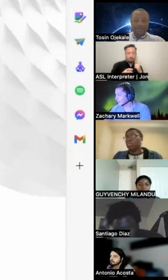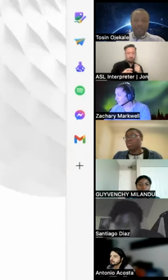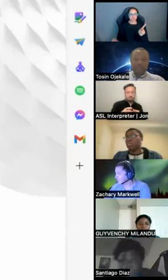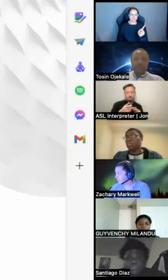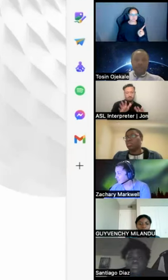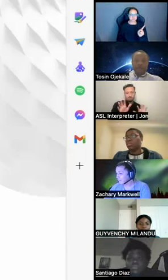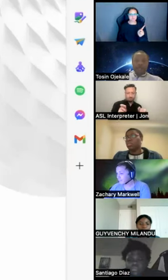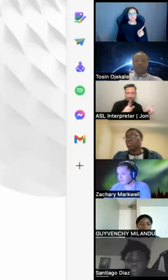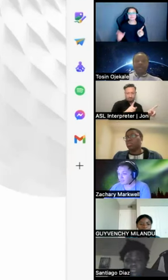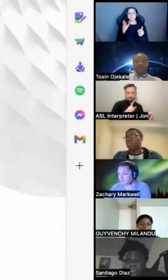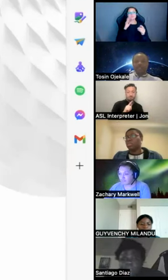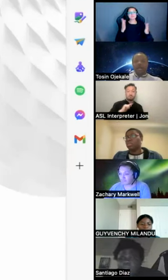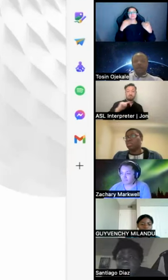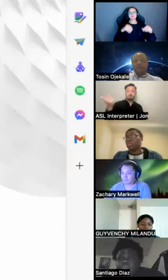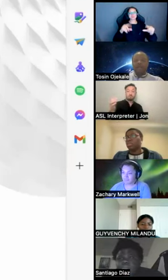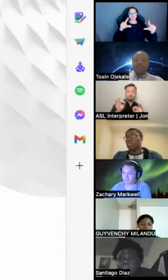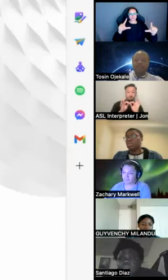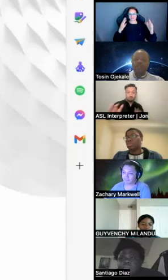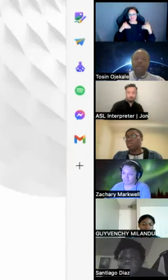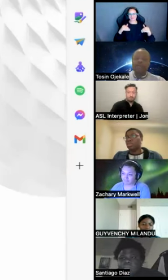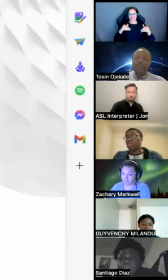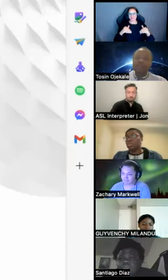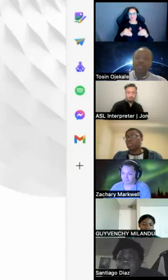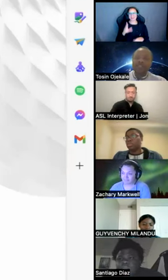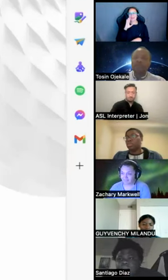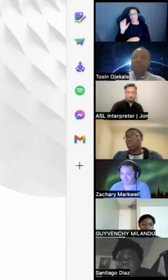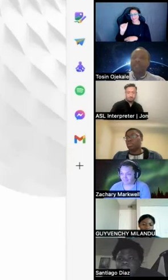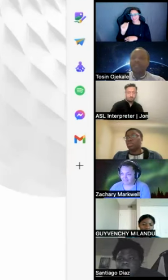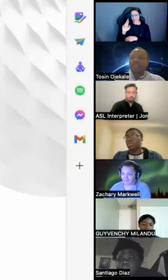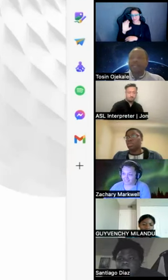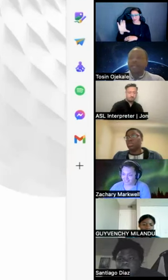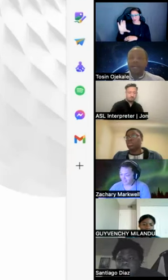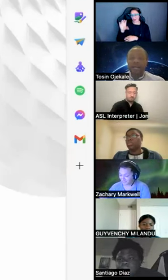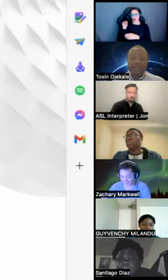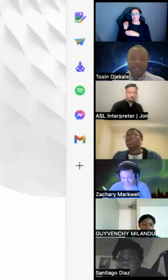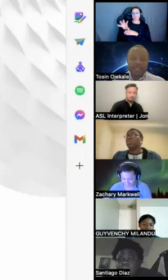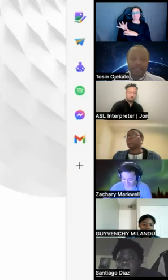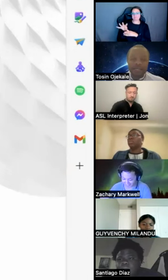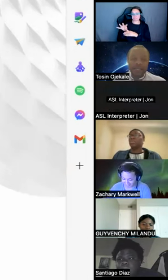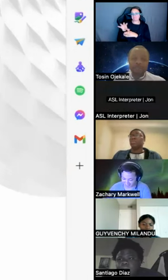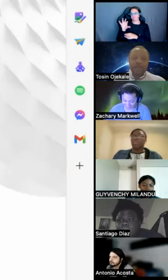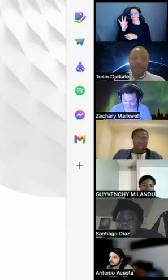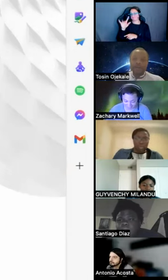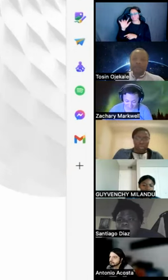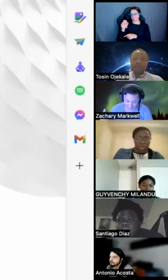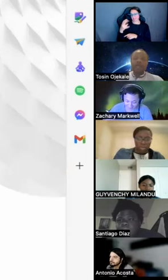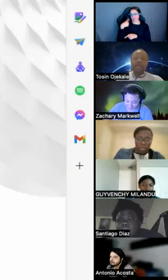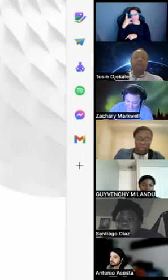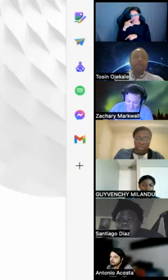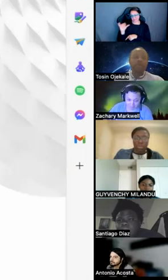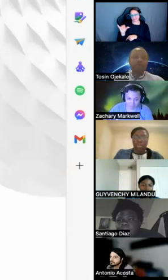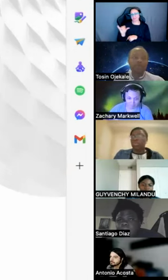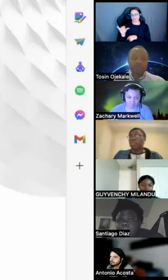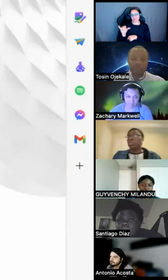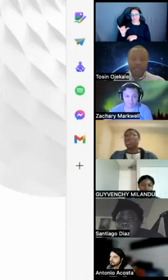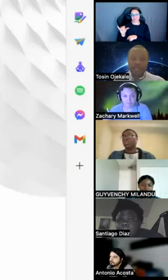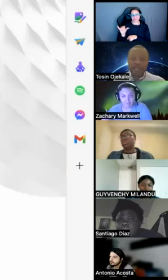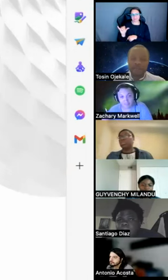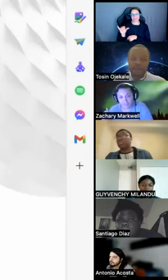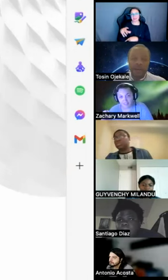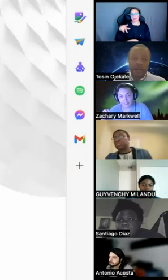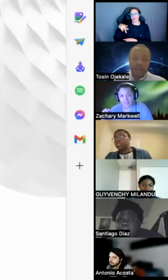let's continue. All right, so that's what arc flash looks like. So those are some of the things that power loads can also,